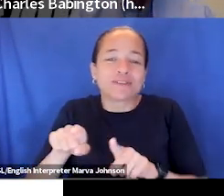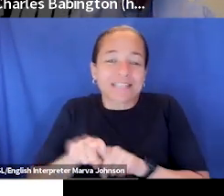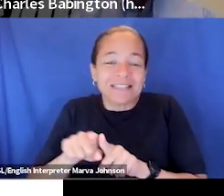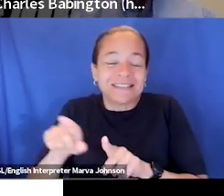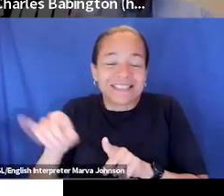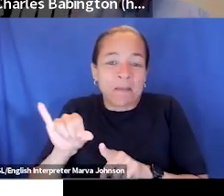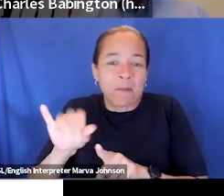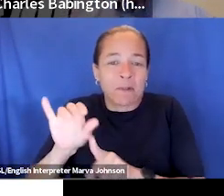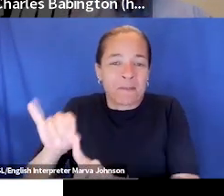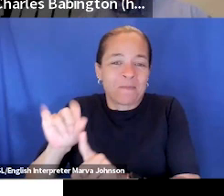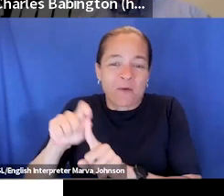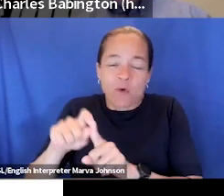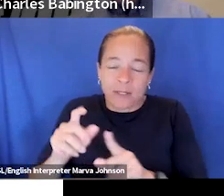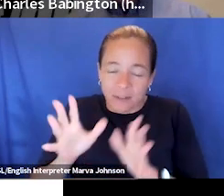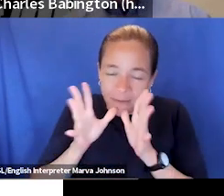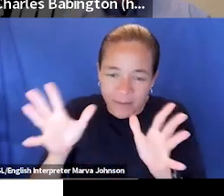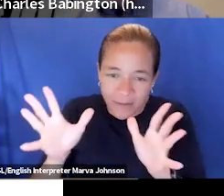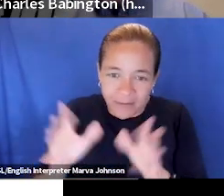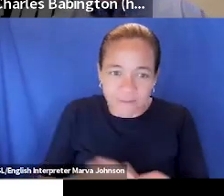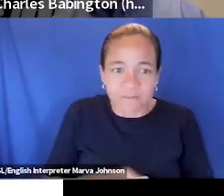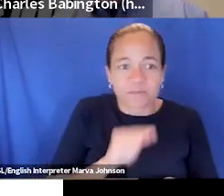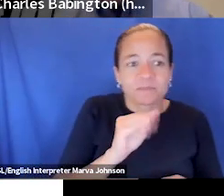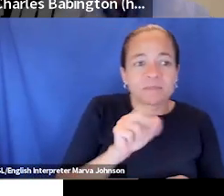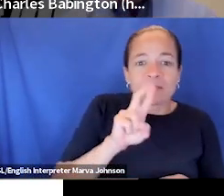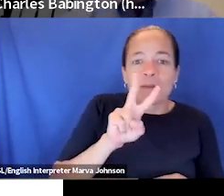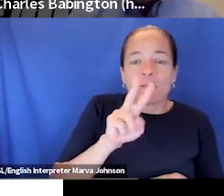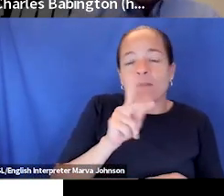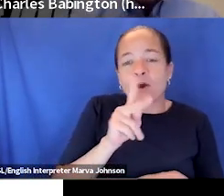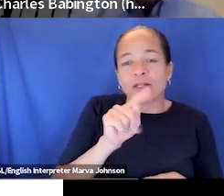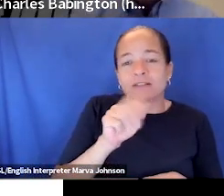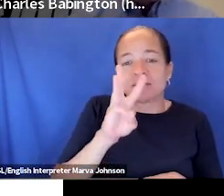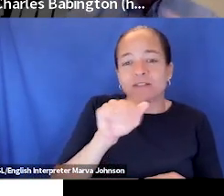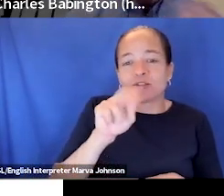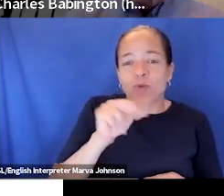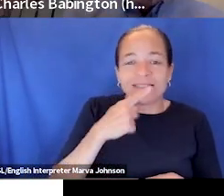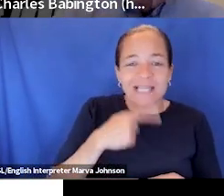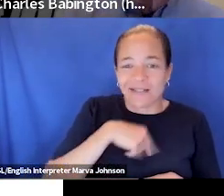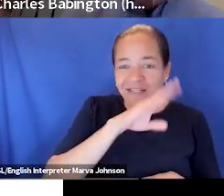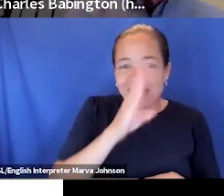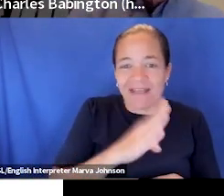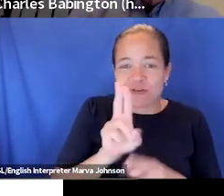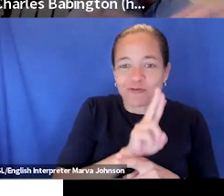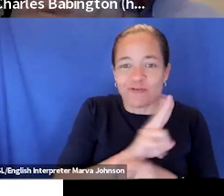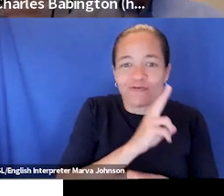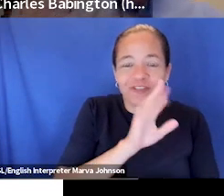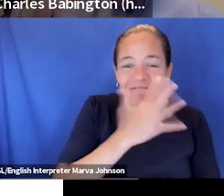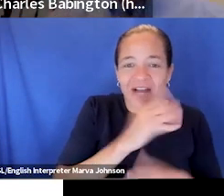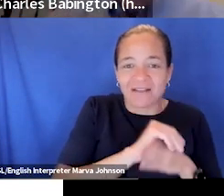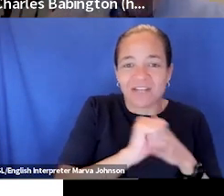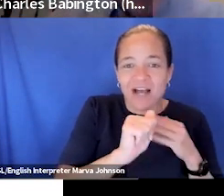So Mark Twain said, I never use a $5 word when a 50-cent word will do. Sean Gibbons said, let's inflate that